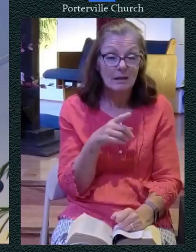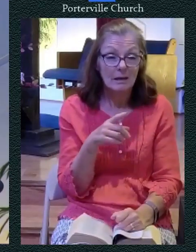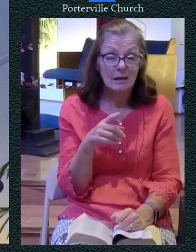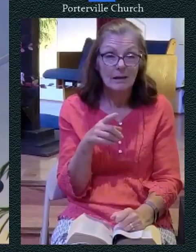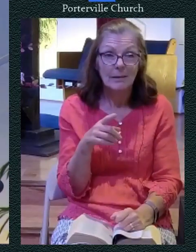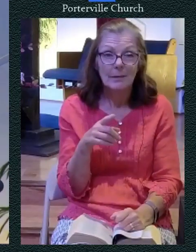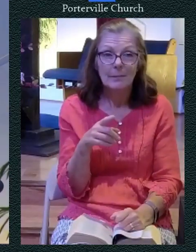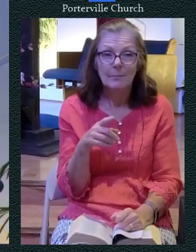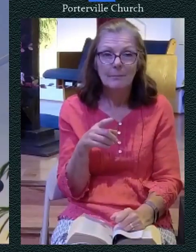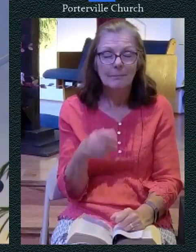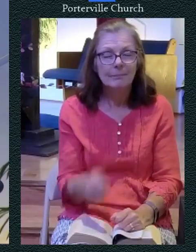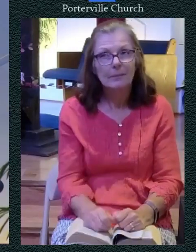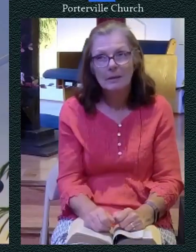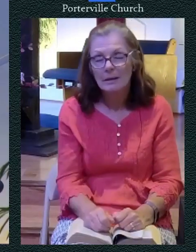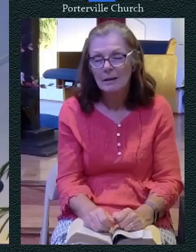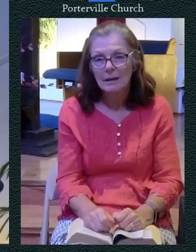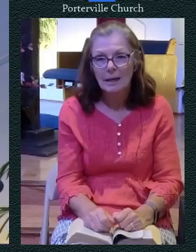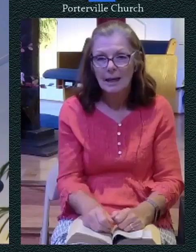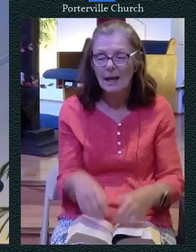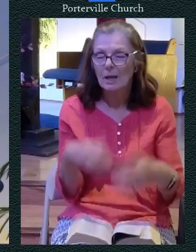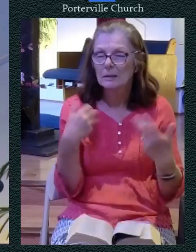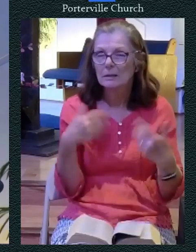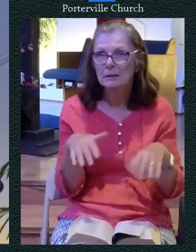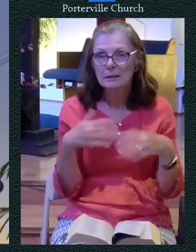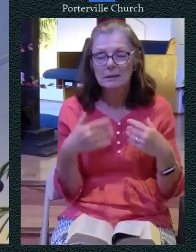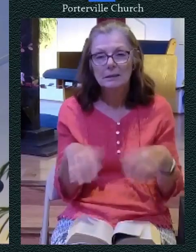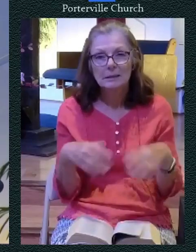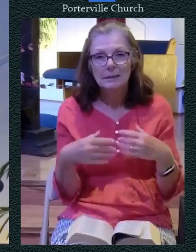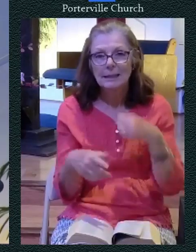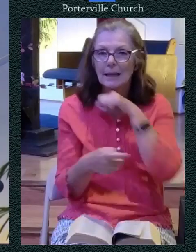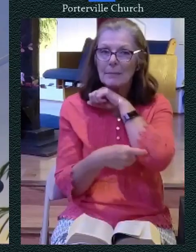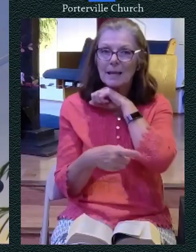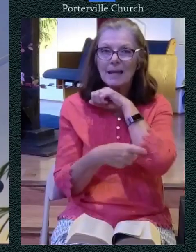and the difficulty of this temptation.